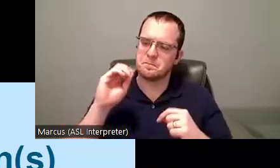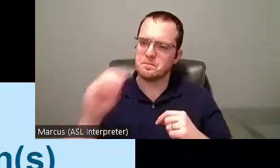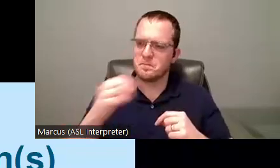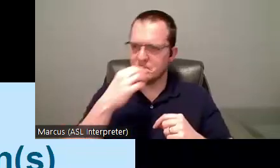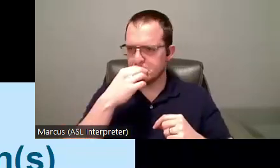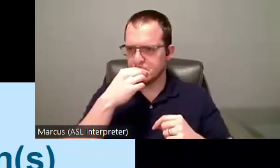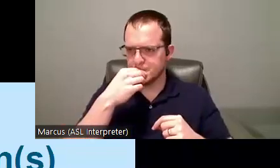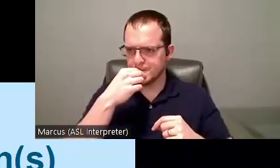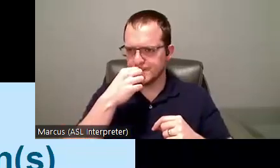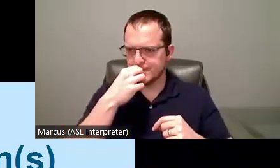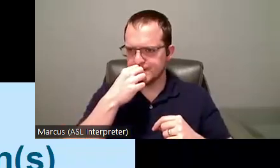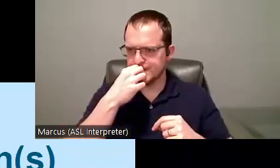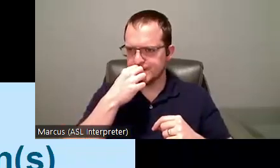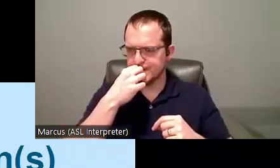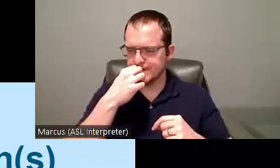Still a little.